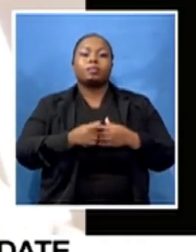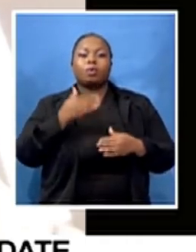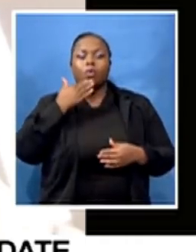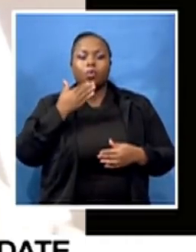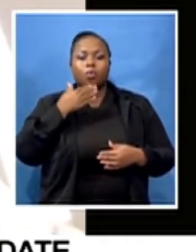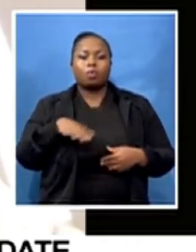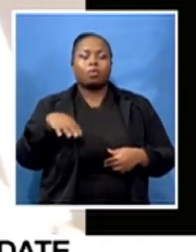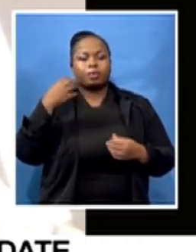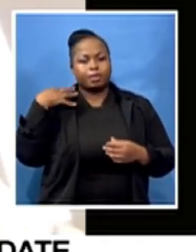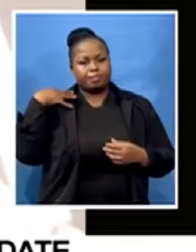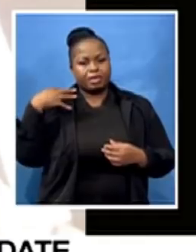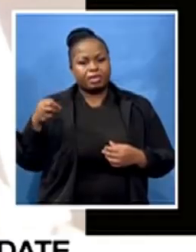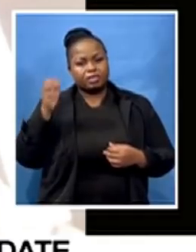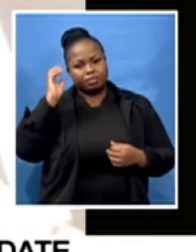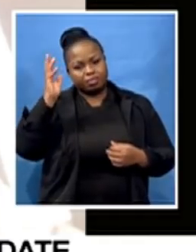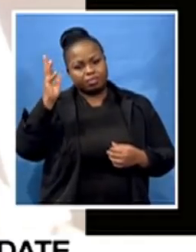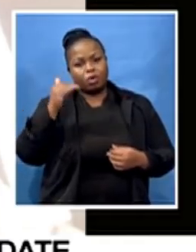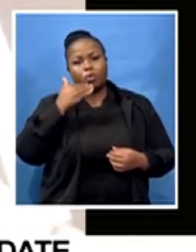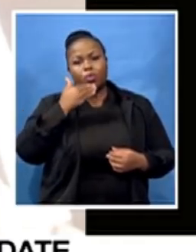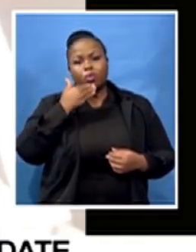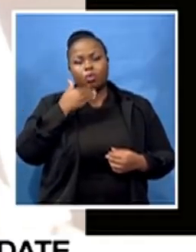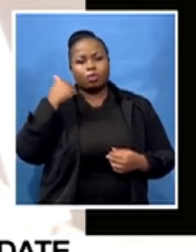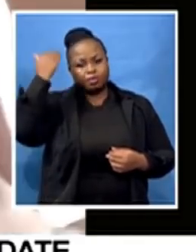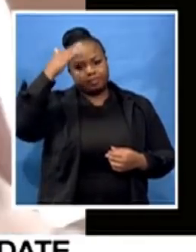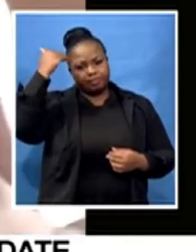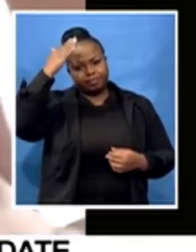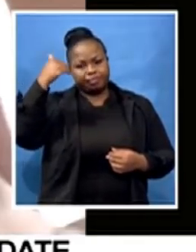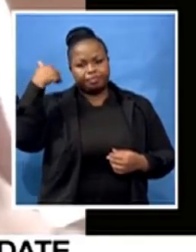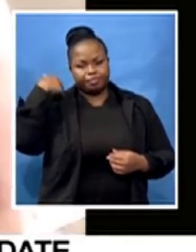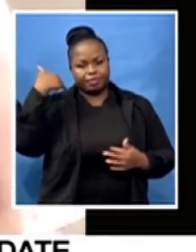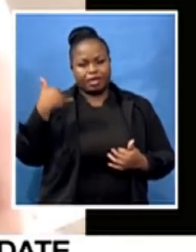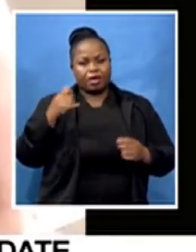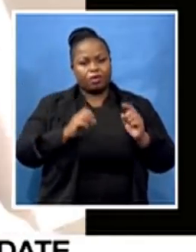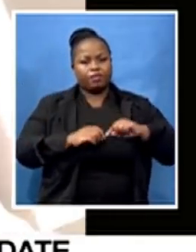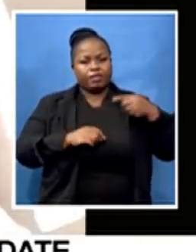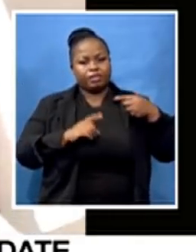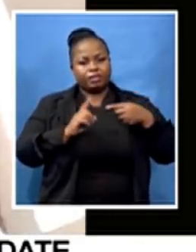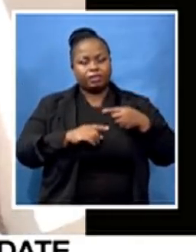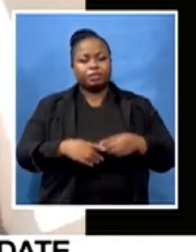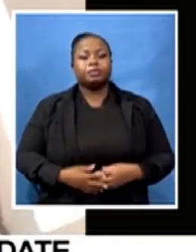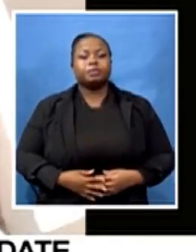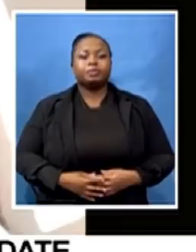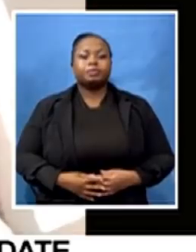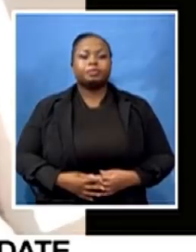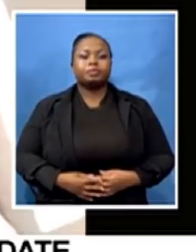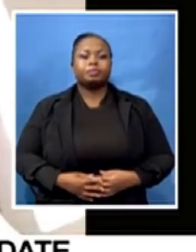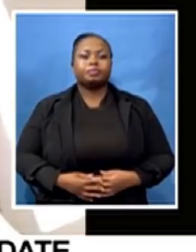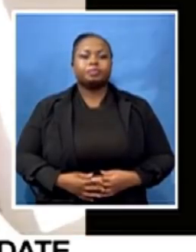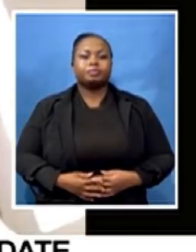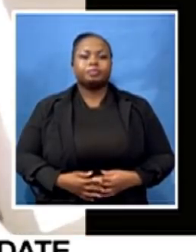Honorable Minister Nkosazana Dlamini-Zuma. Welcome, Minister. Thank you very much. Thank you, Deputy